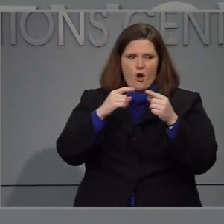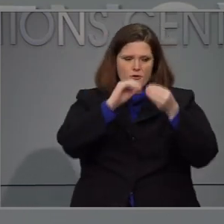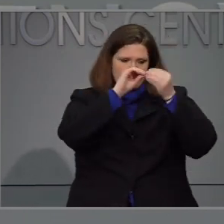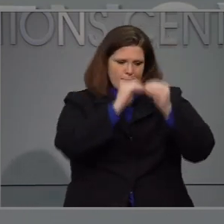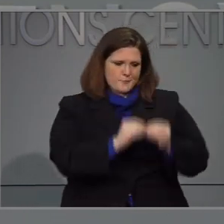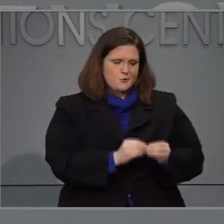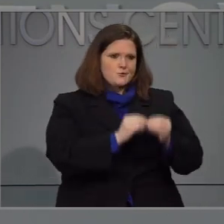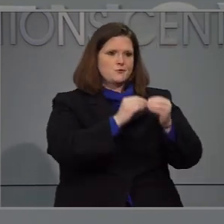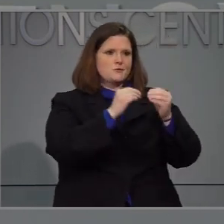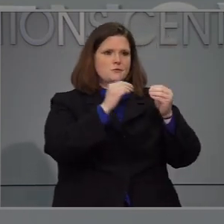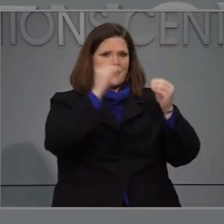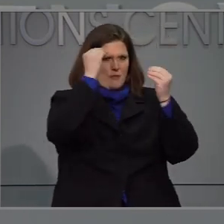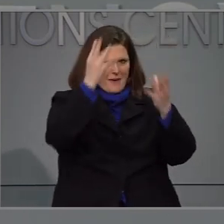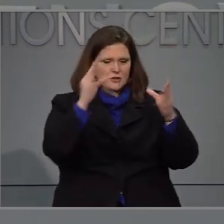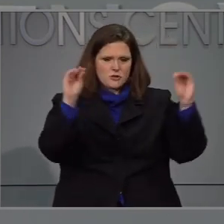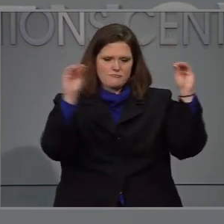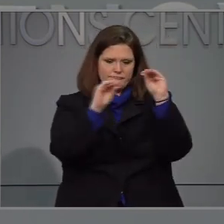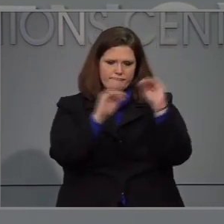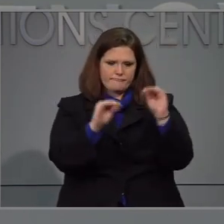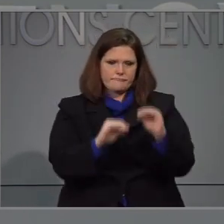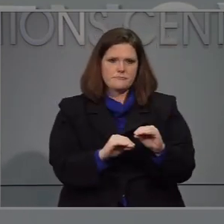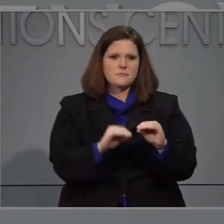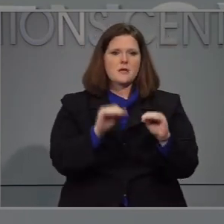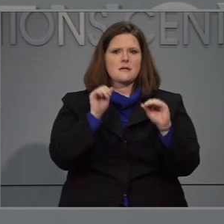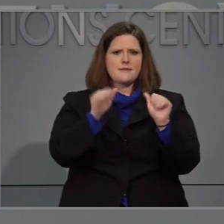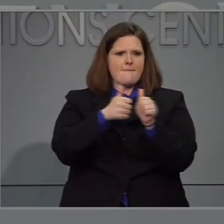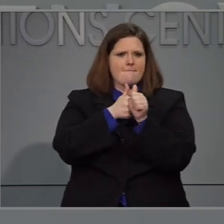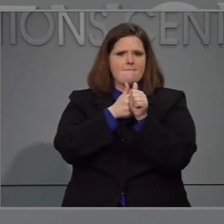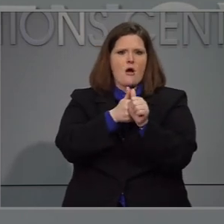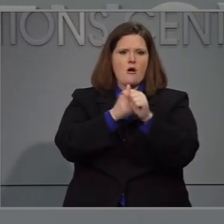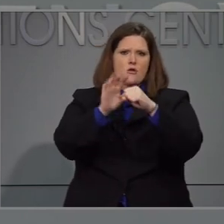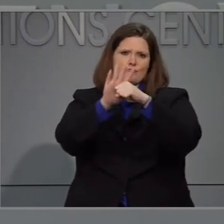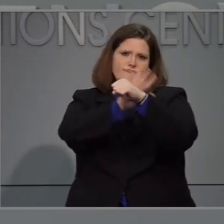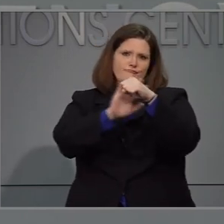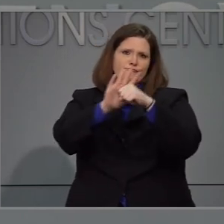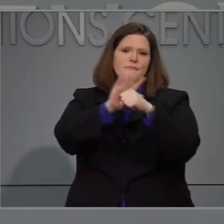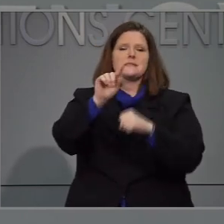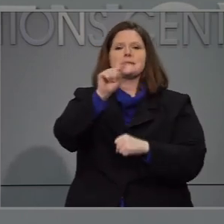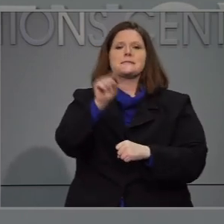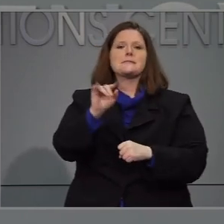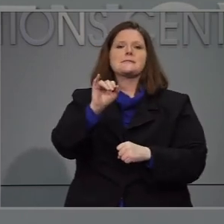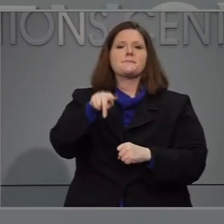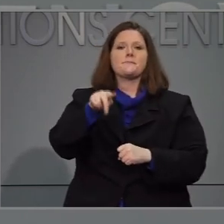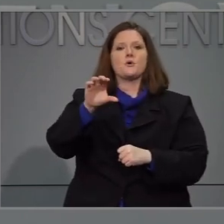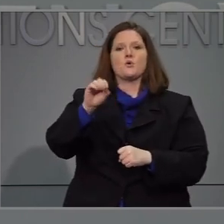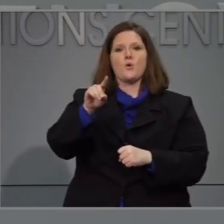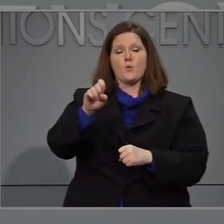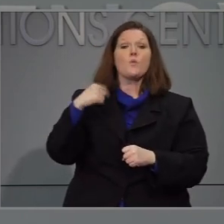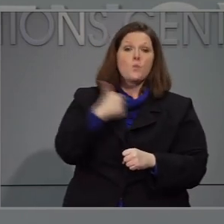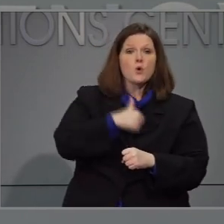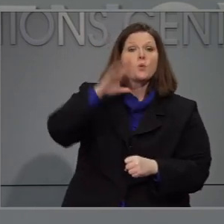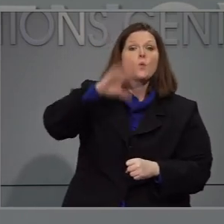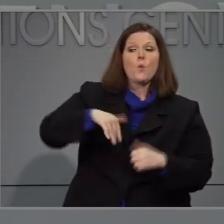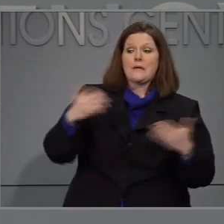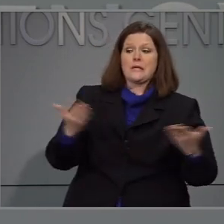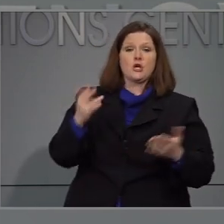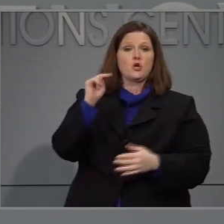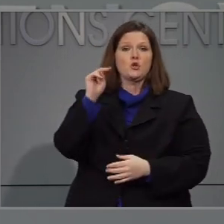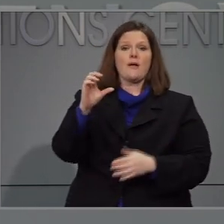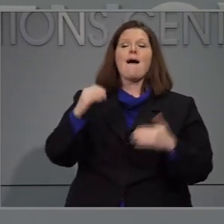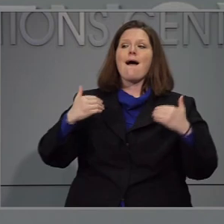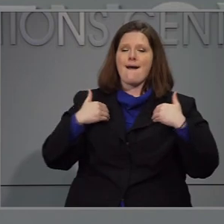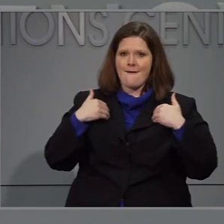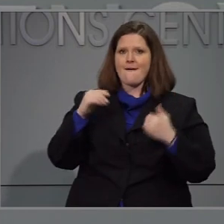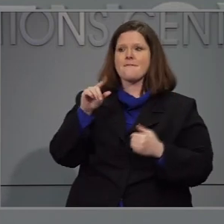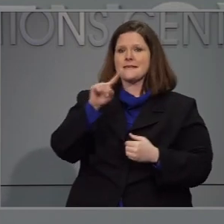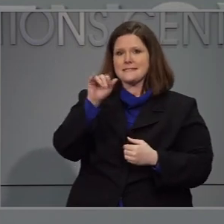release information by zip code. We do know that we have a lot of zip codes here in North Carolina that have very few